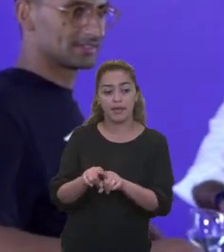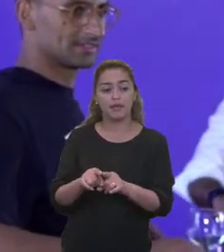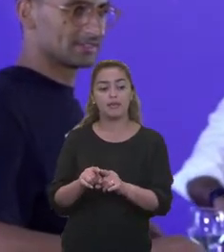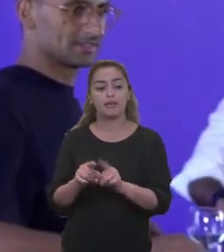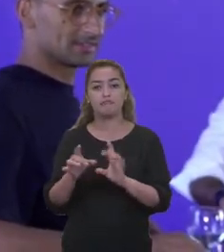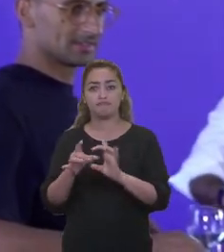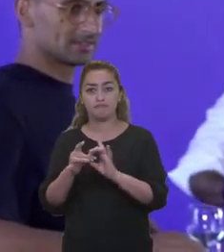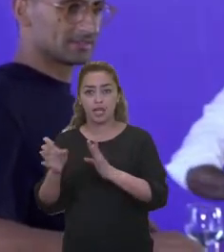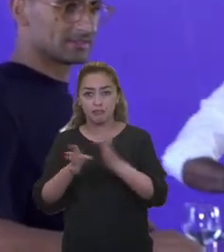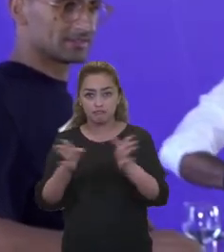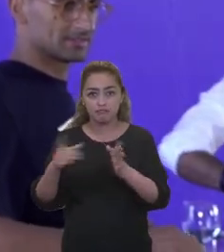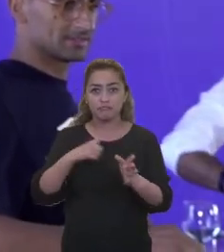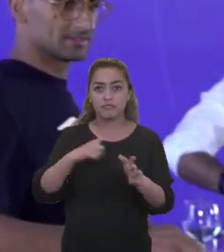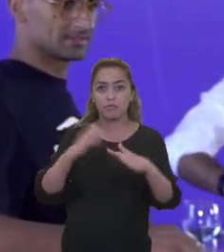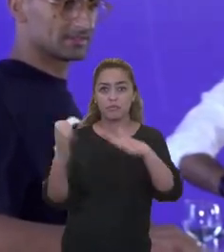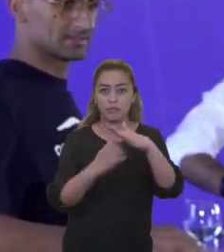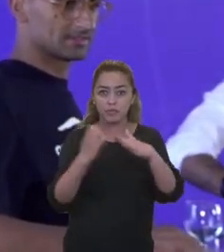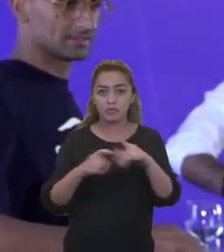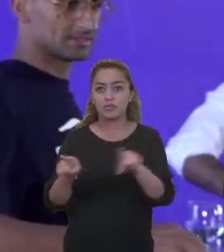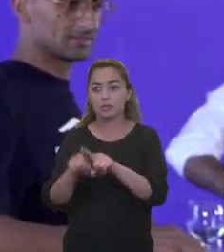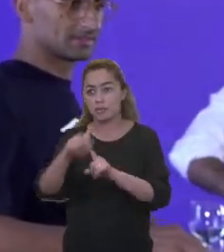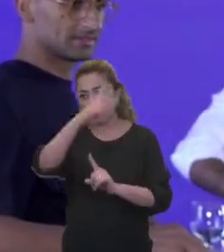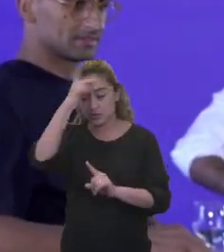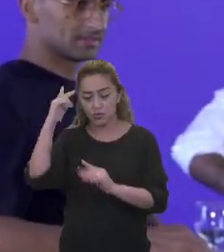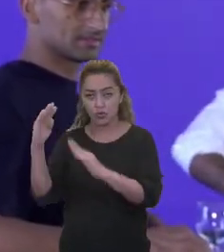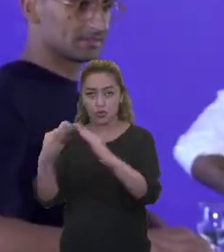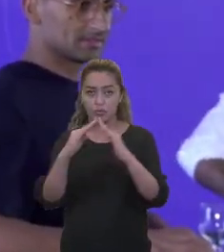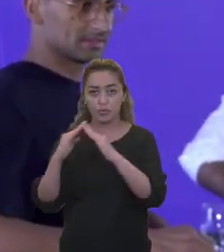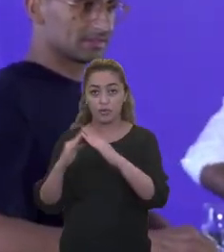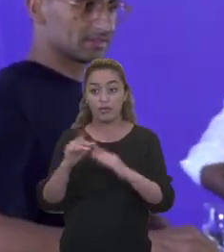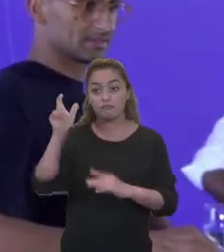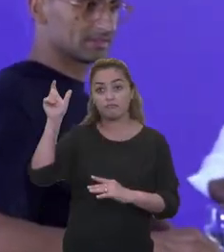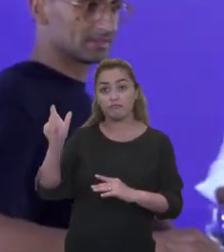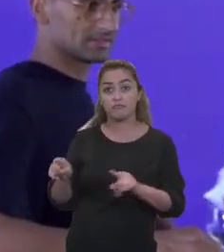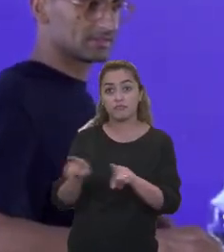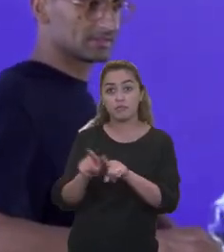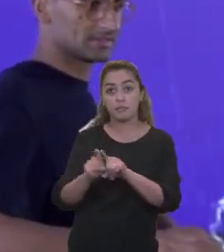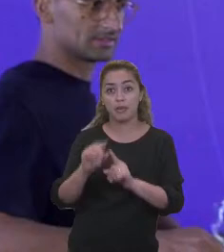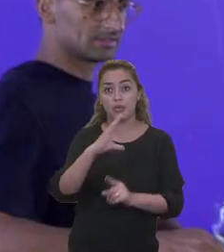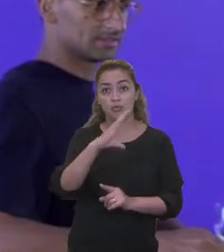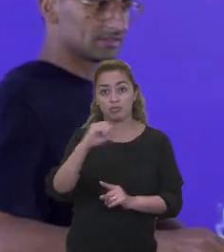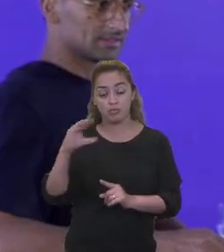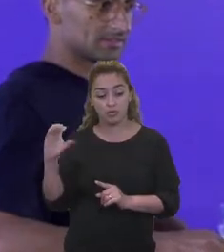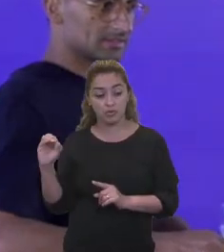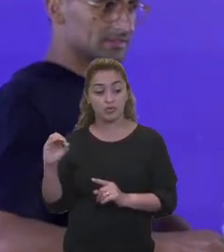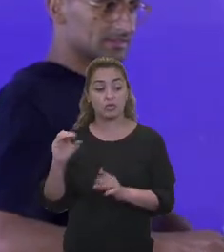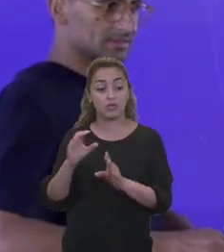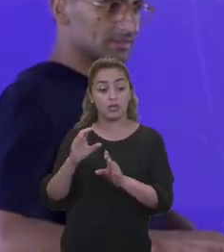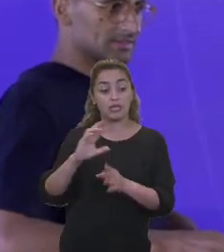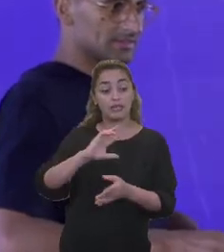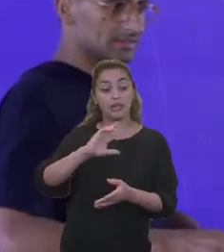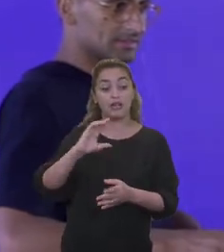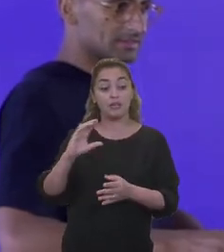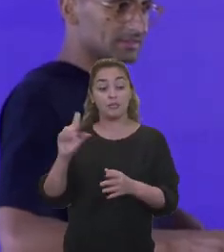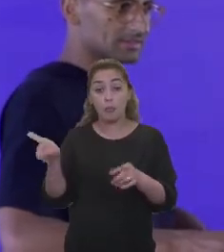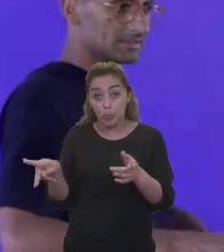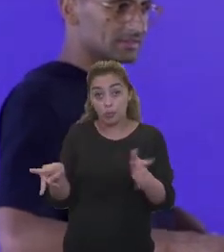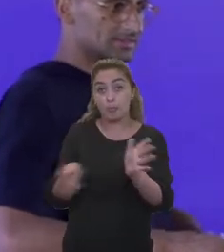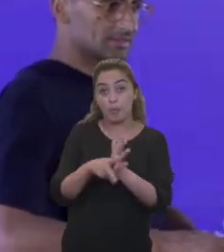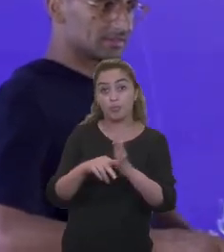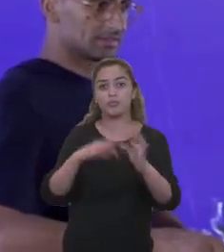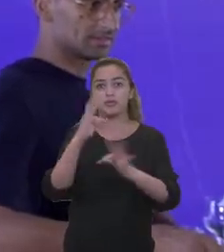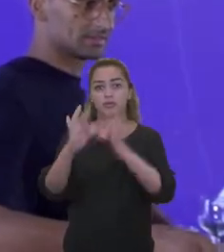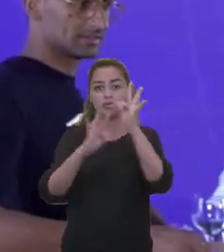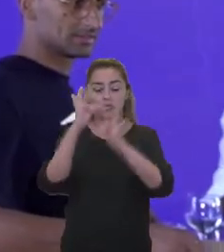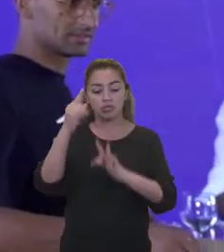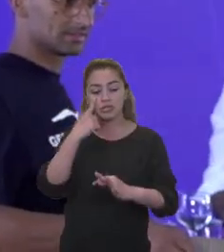making dialogue between the public service, companies, and drillers. She's also a coordinator of Final Lab,